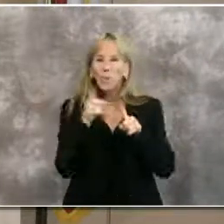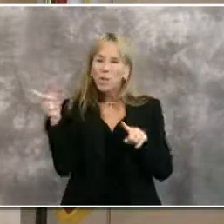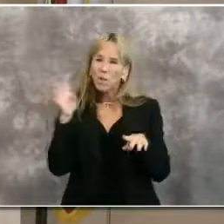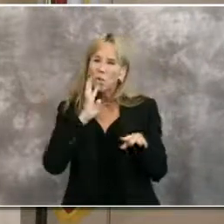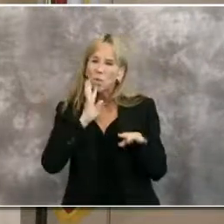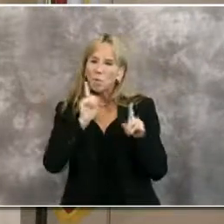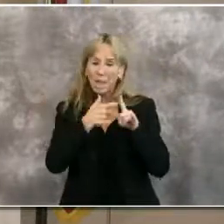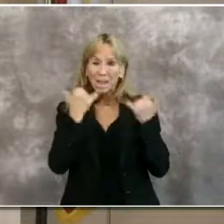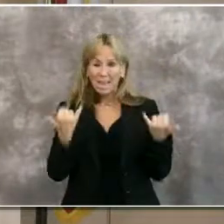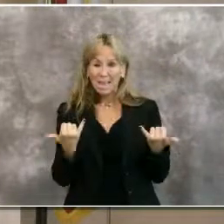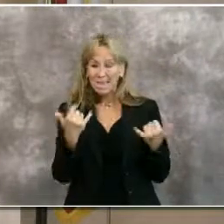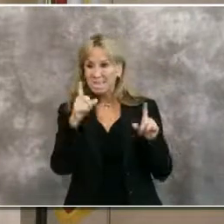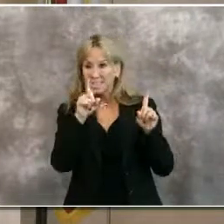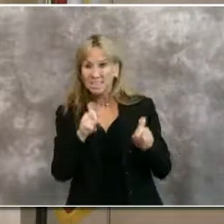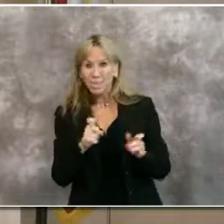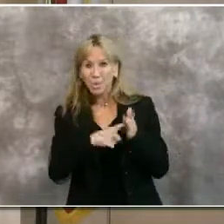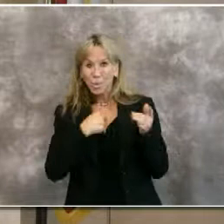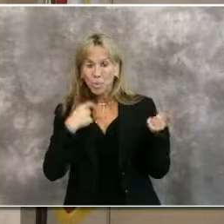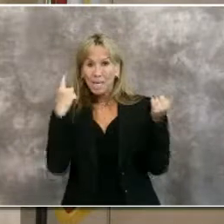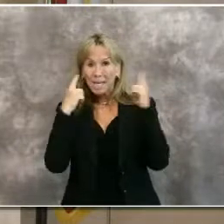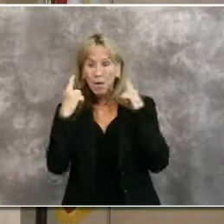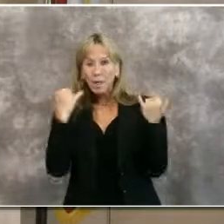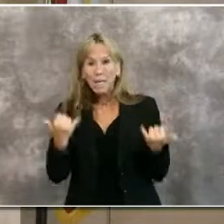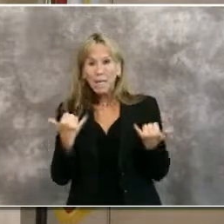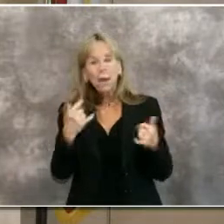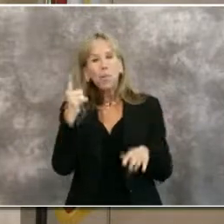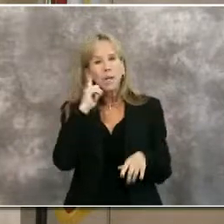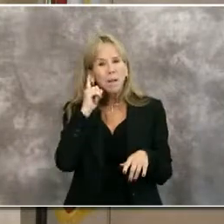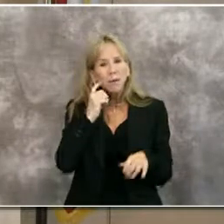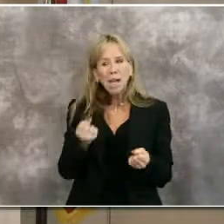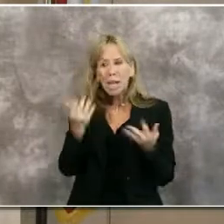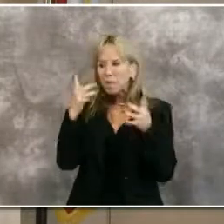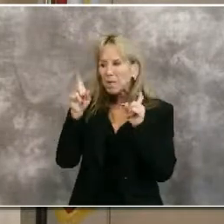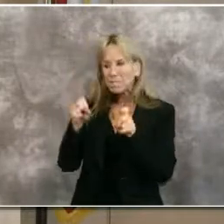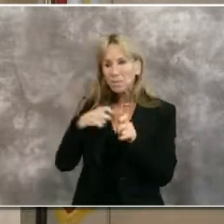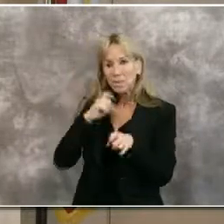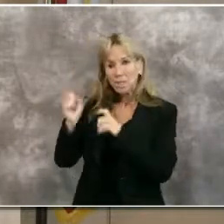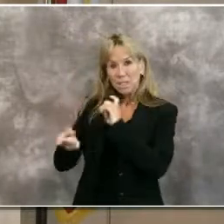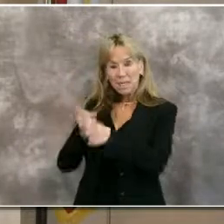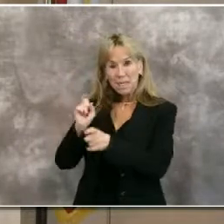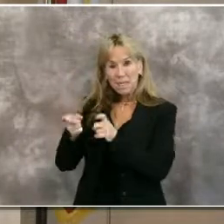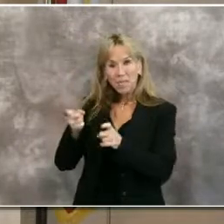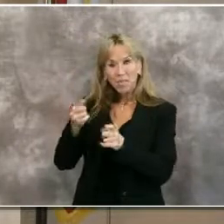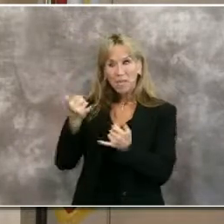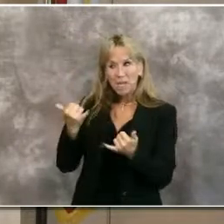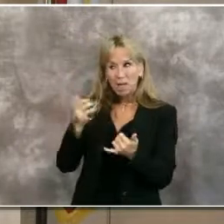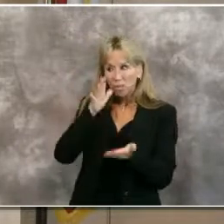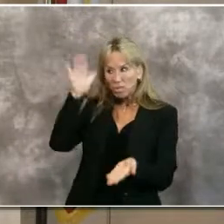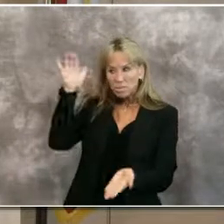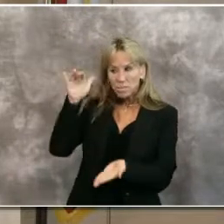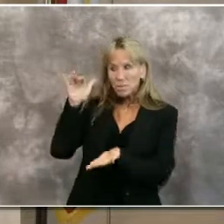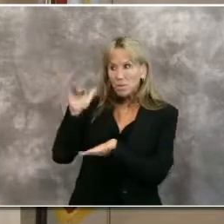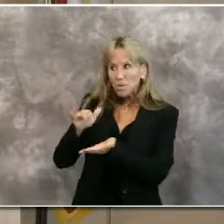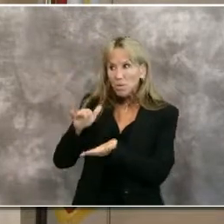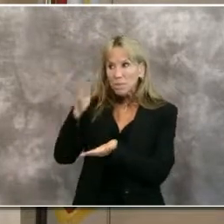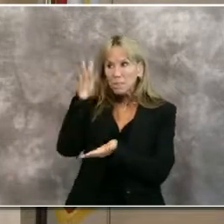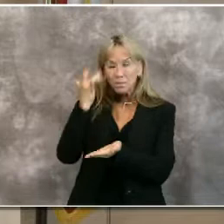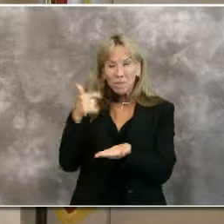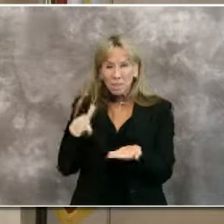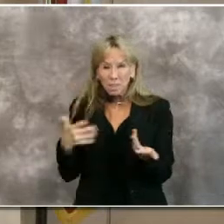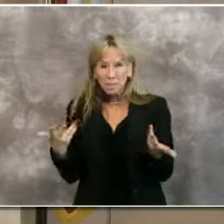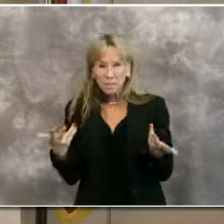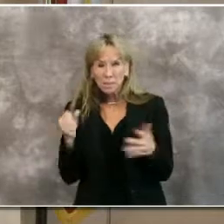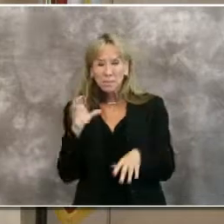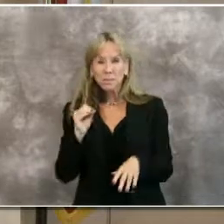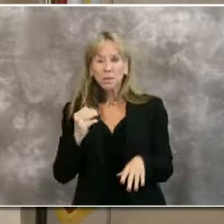of tests we're getting right now, if we're fearing that the number of tests that we administer will be decreasing because of all of the, you know,